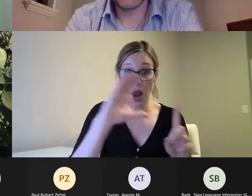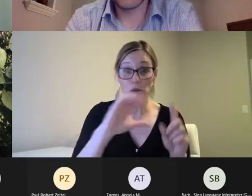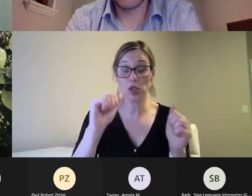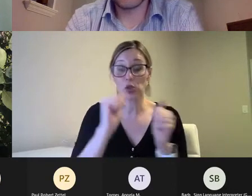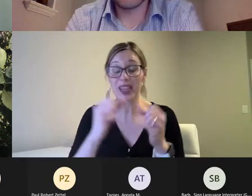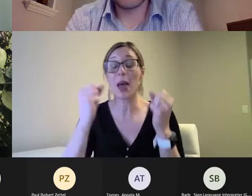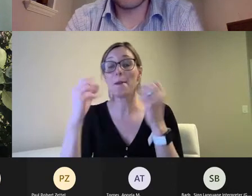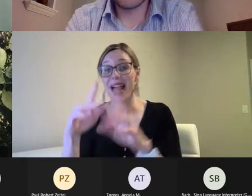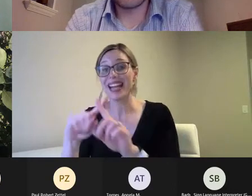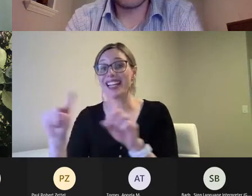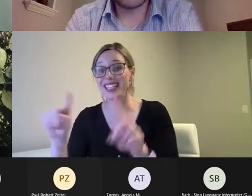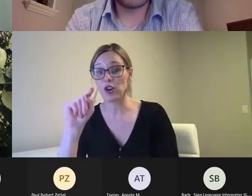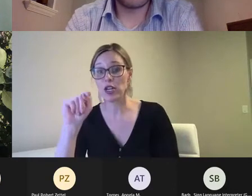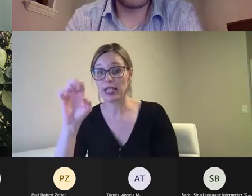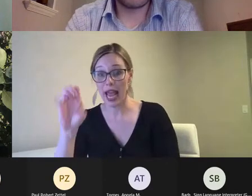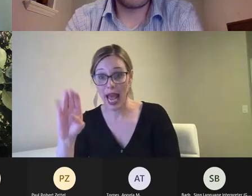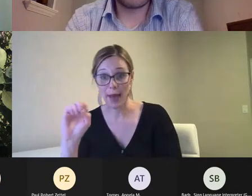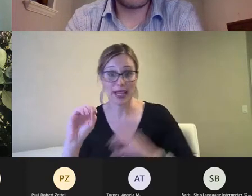Taking it to the next level.